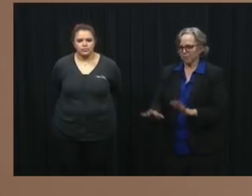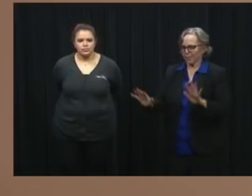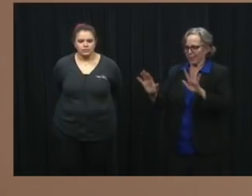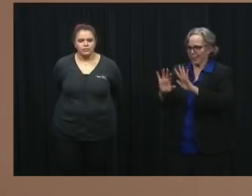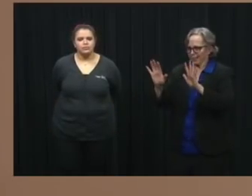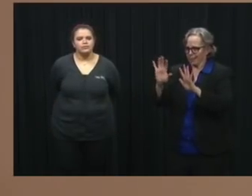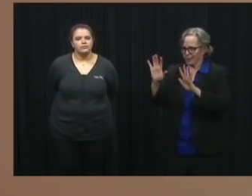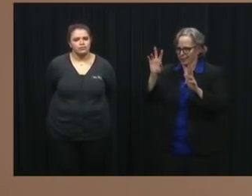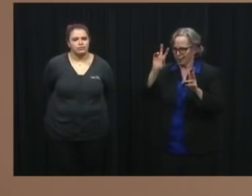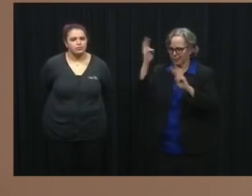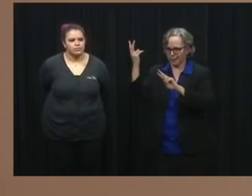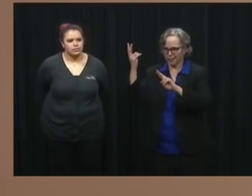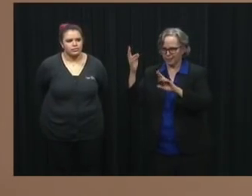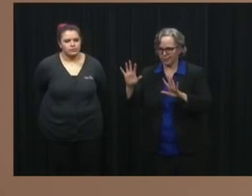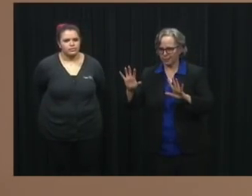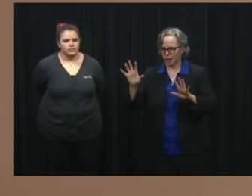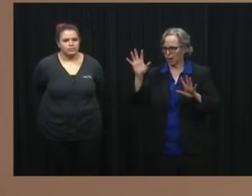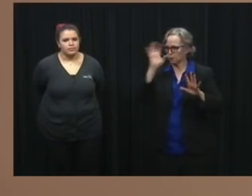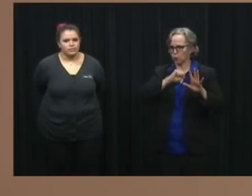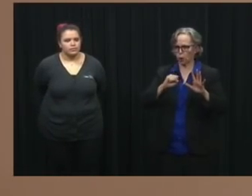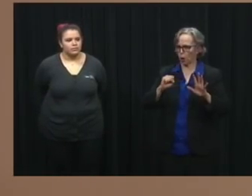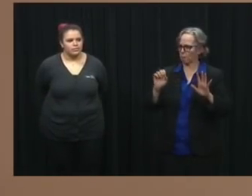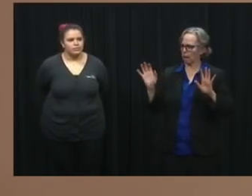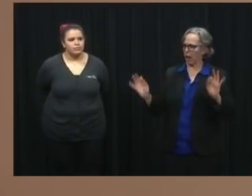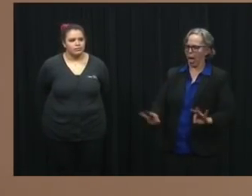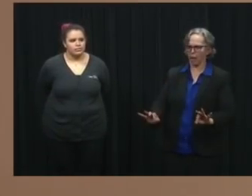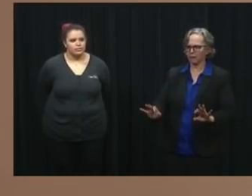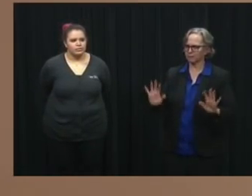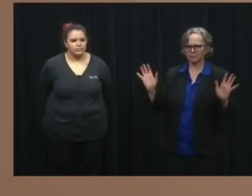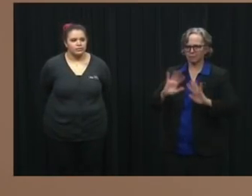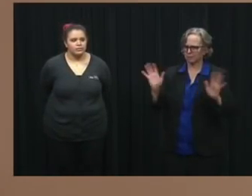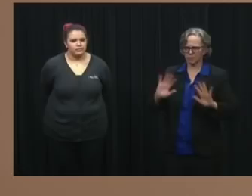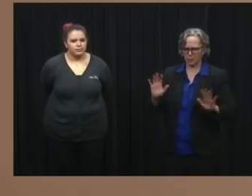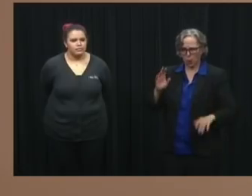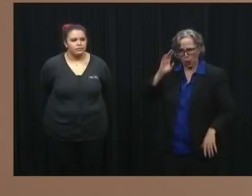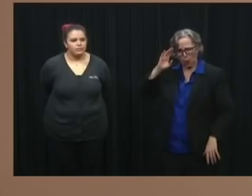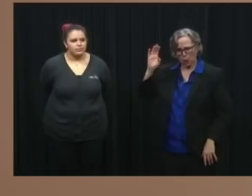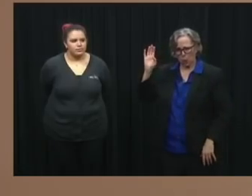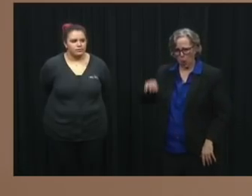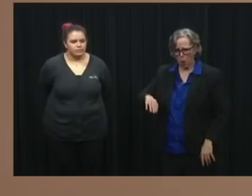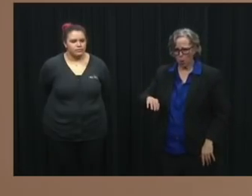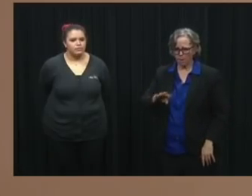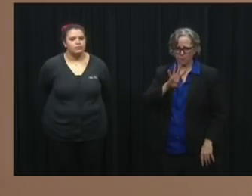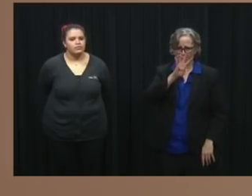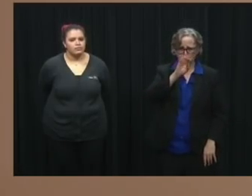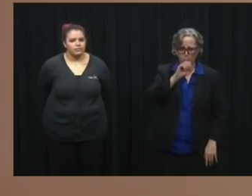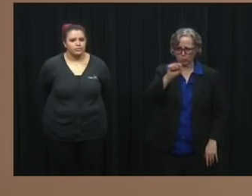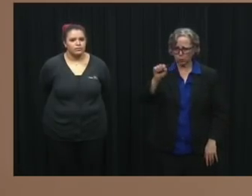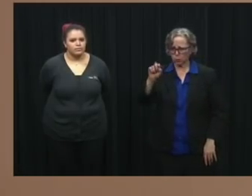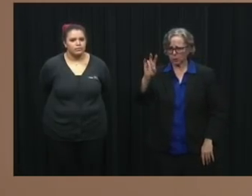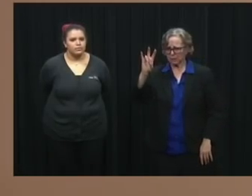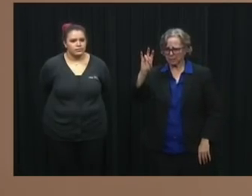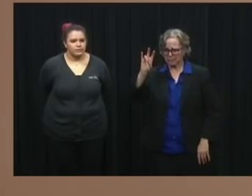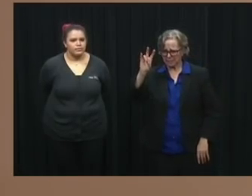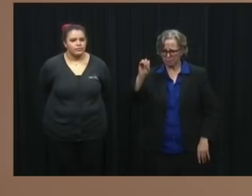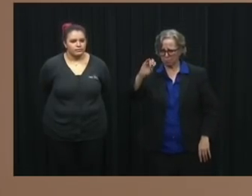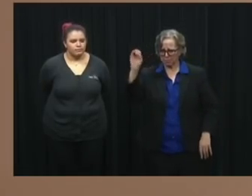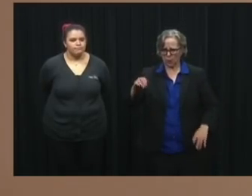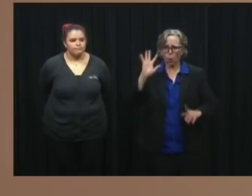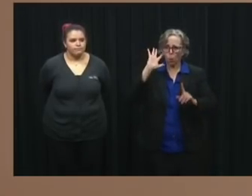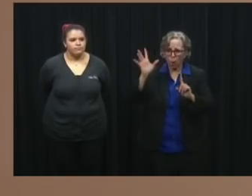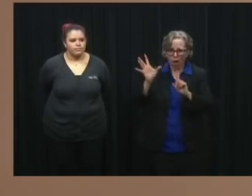know that 40 to 70% of us are going to get it. We might not all have it now. We might have it in the weeks to